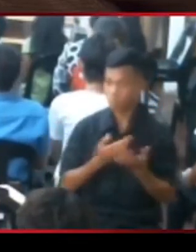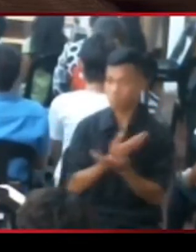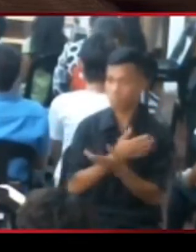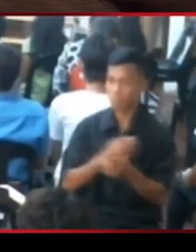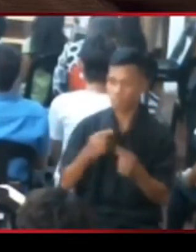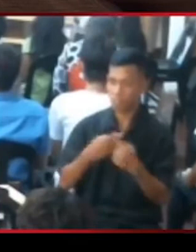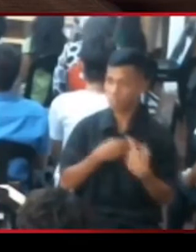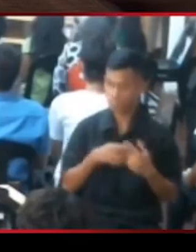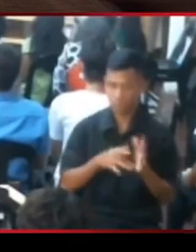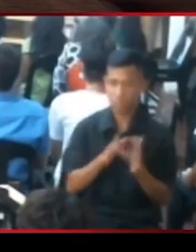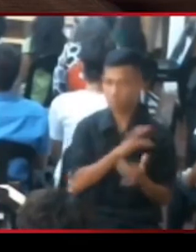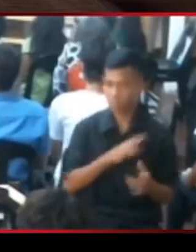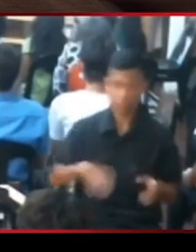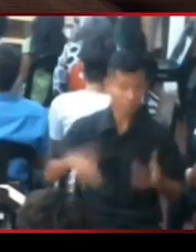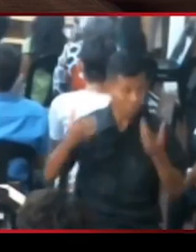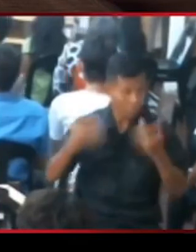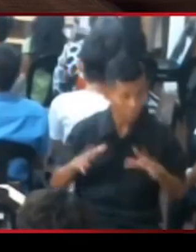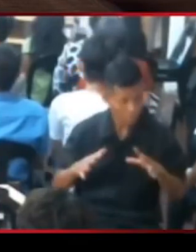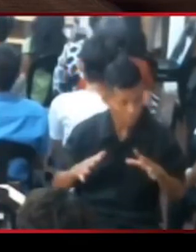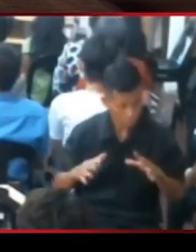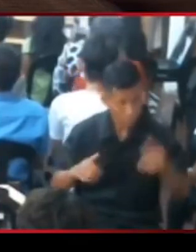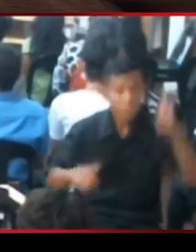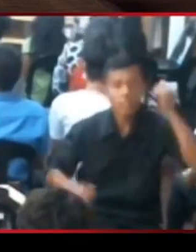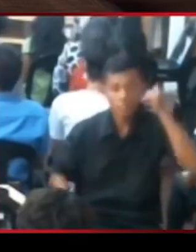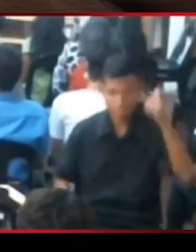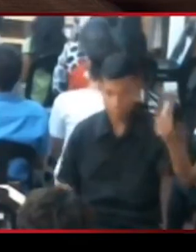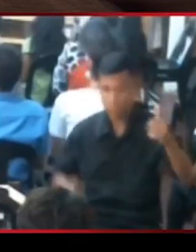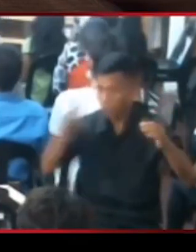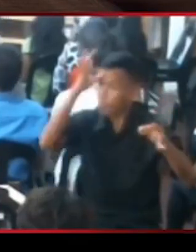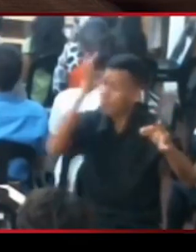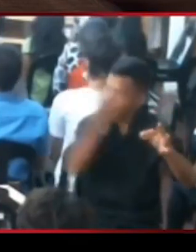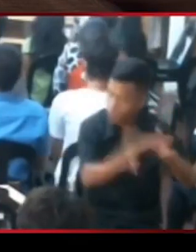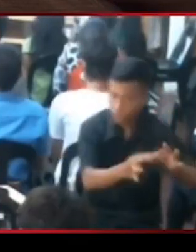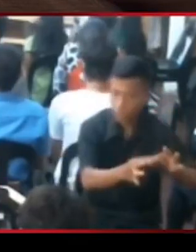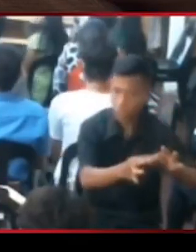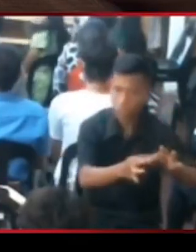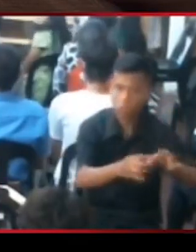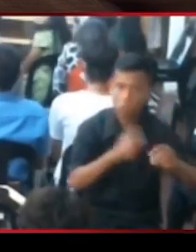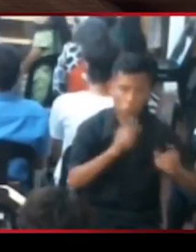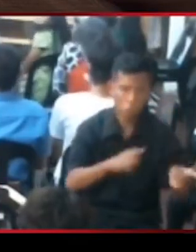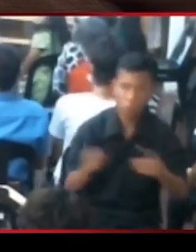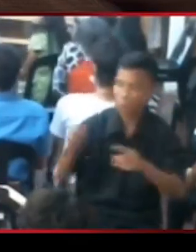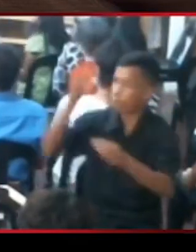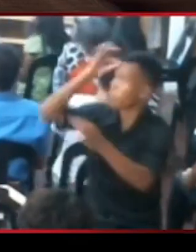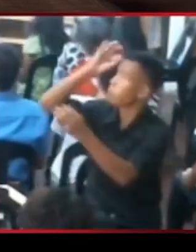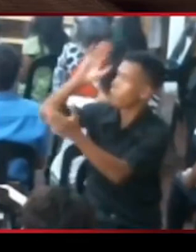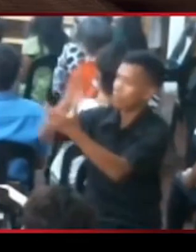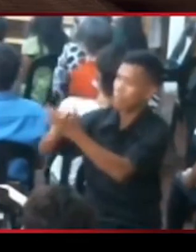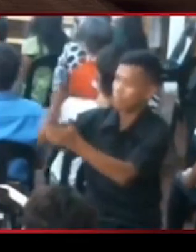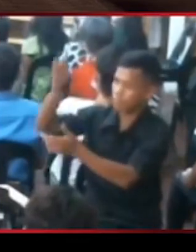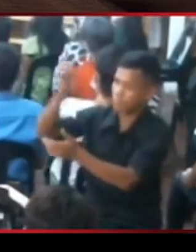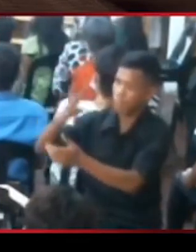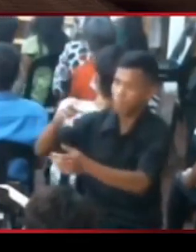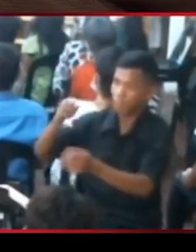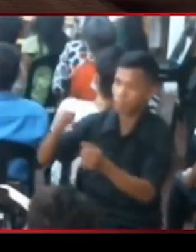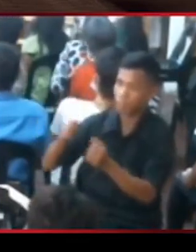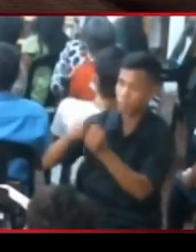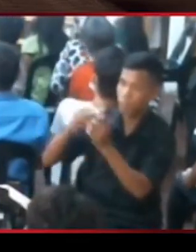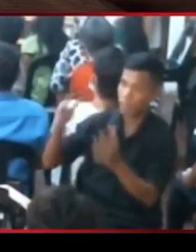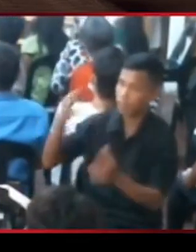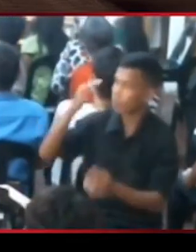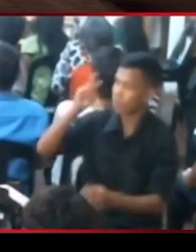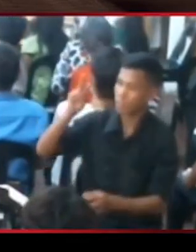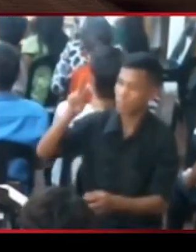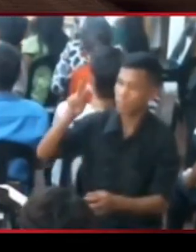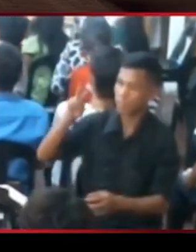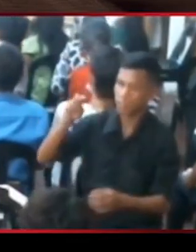Faith, if it had not works, is dead, being alone. Let's